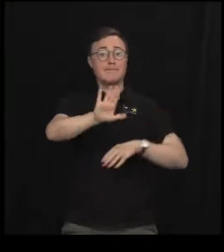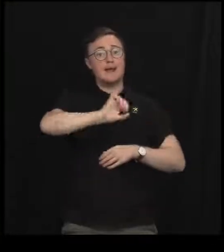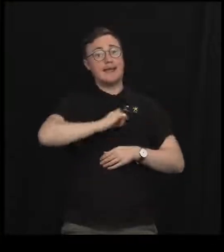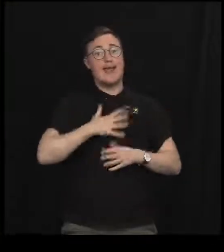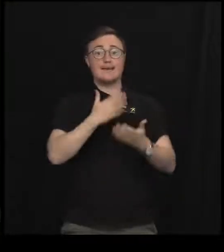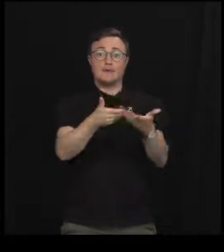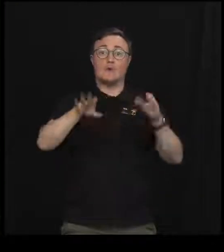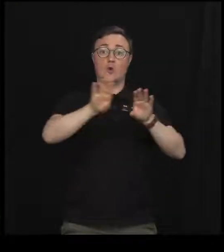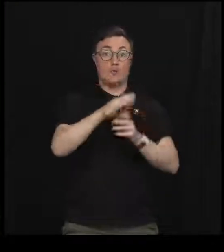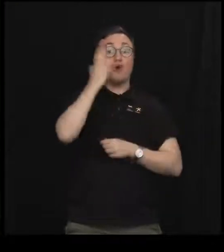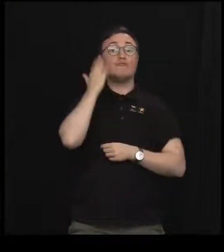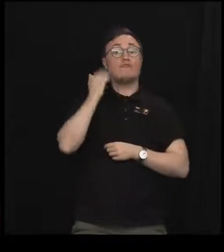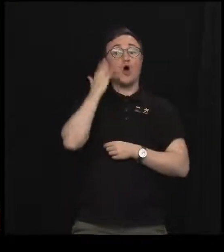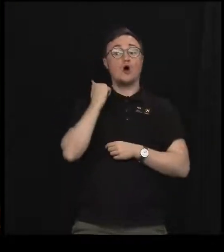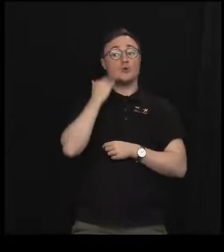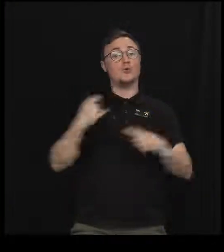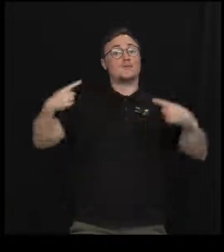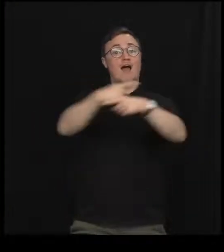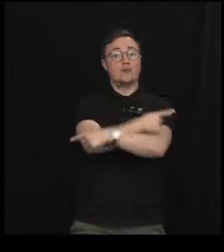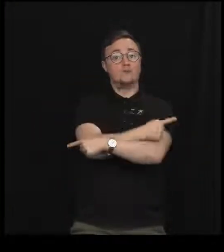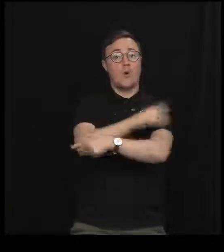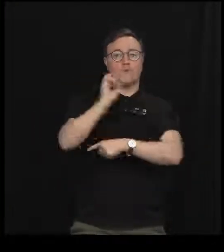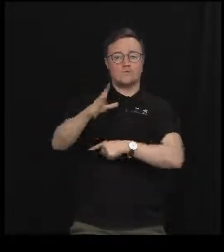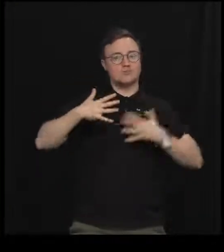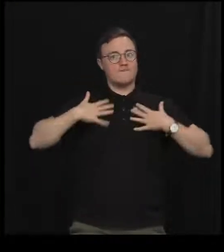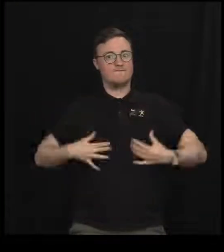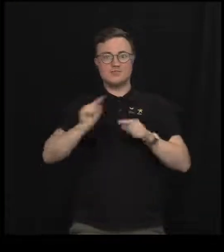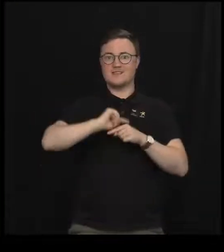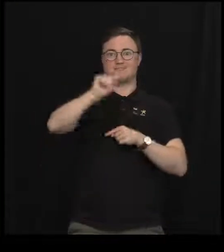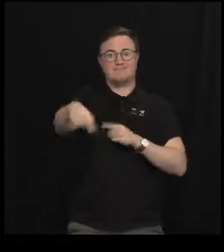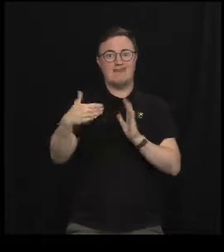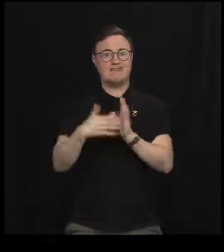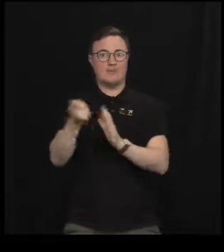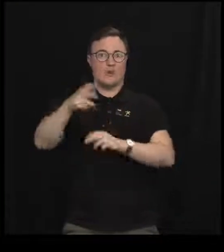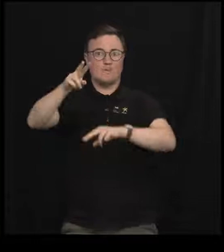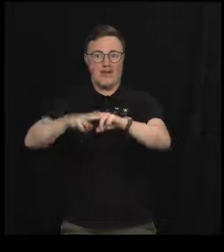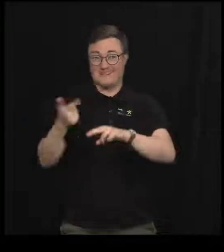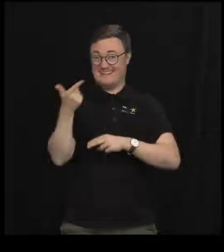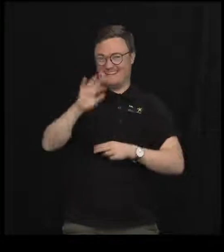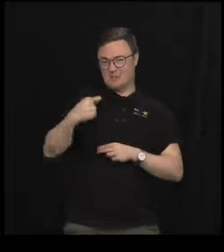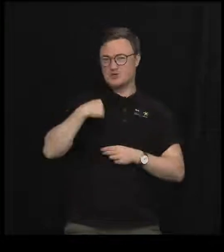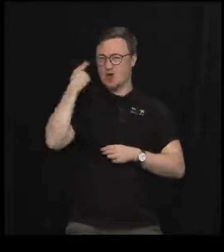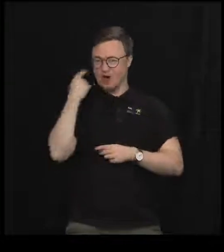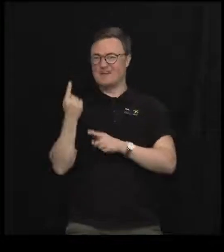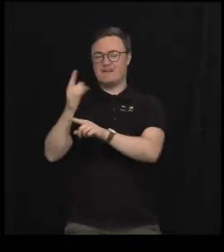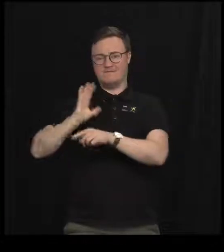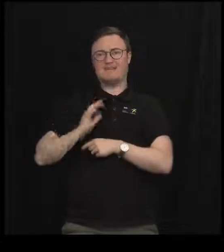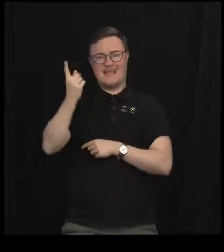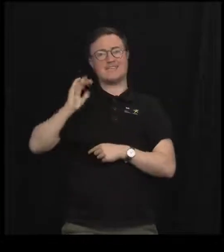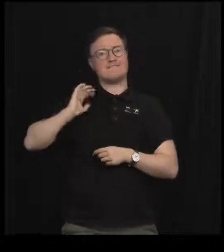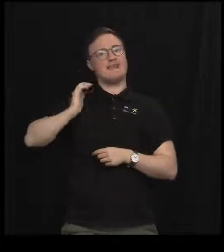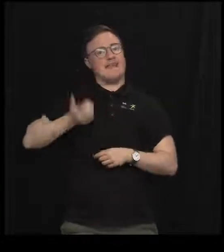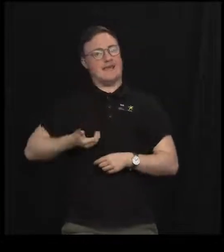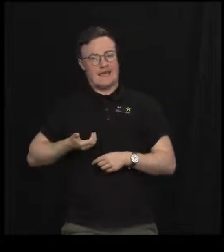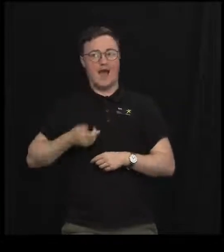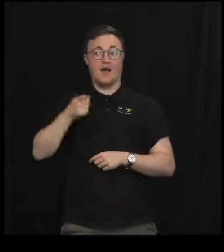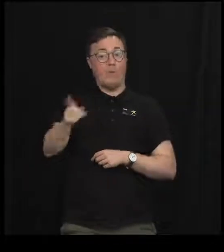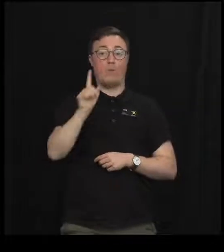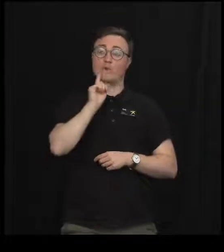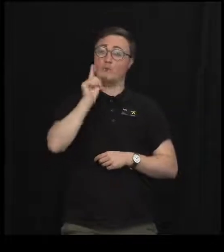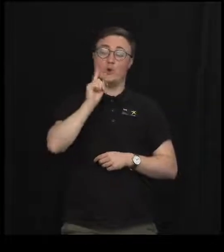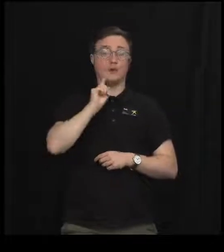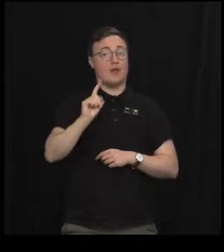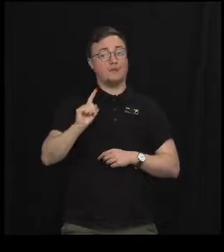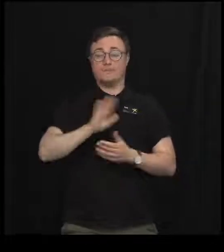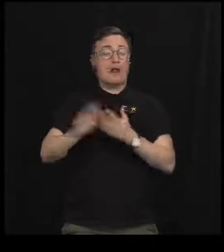couldn't physically leave the apartment. And all of a sudden, this girl was sitting with children around the world and was doing a hack. And nobody